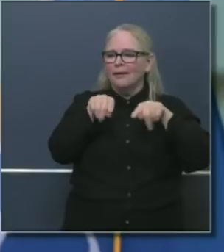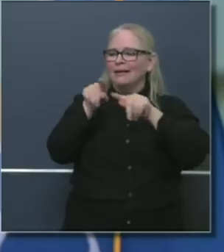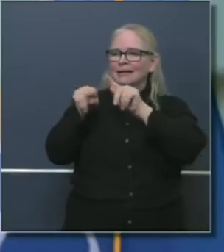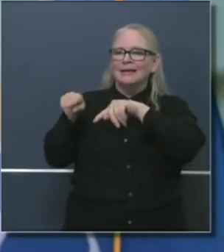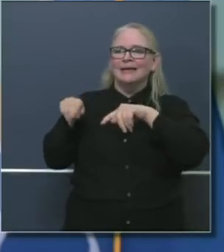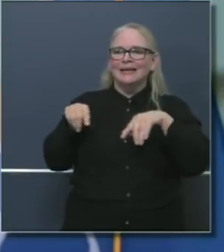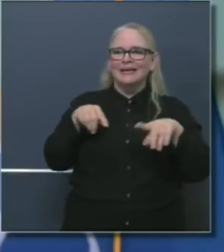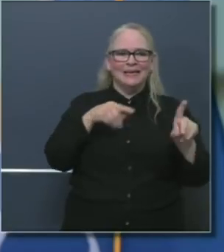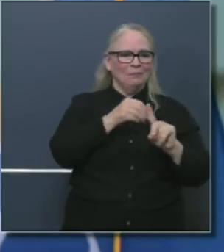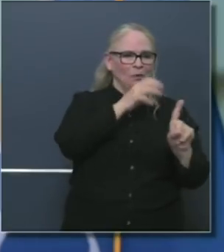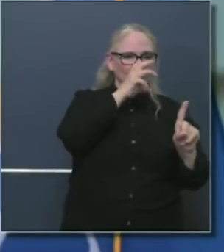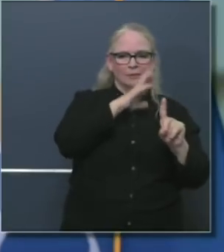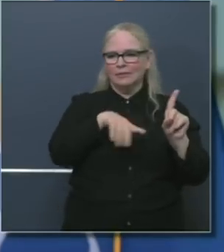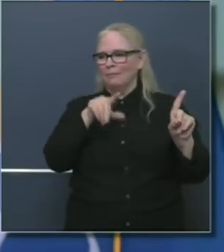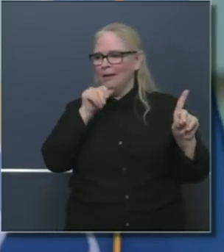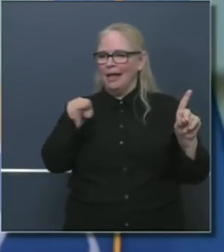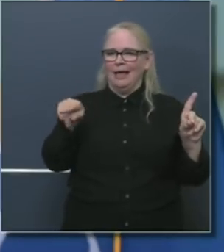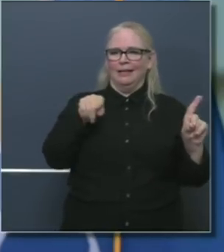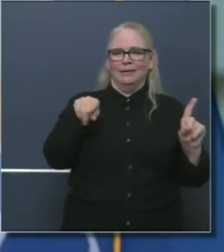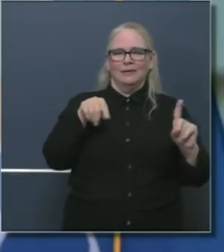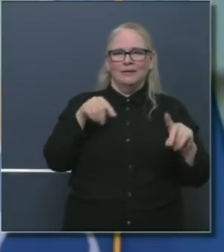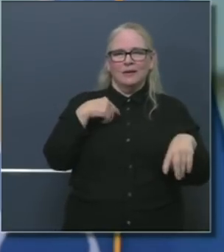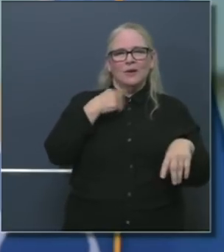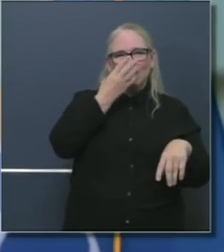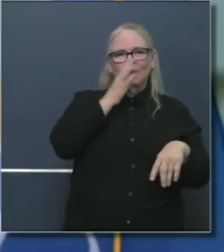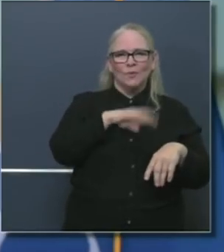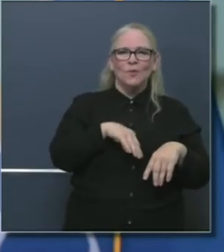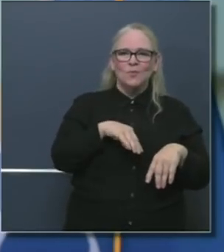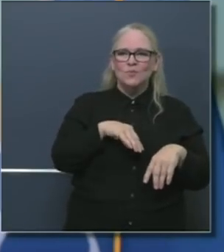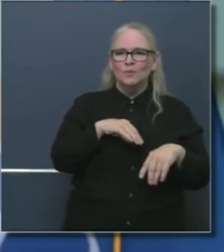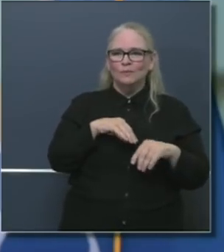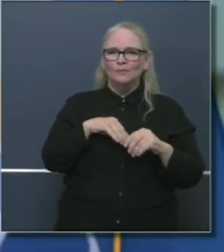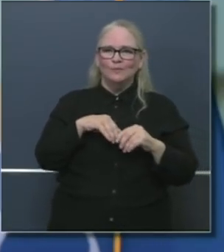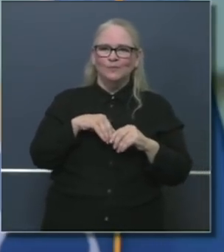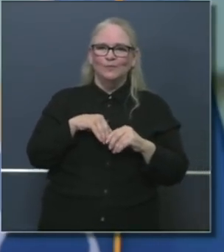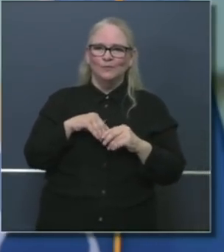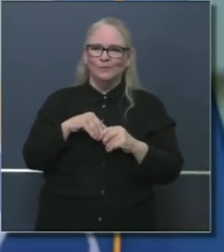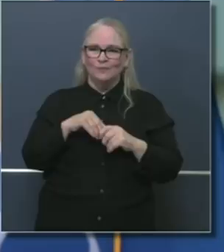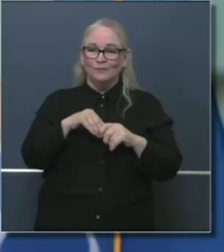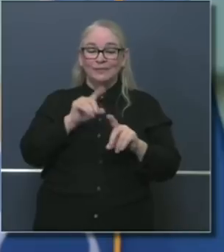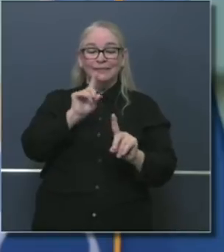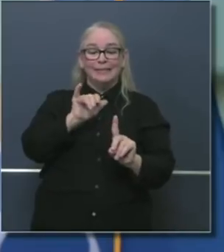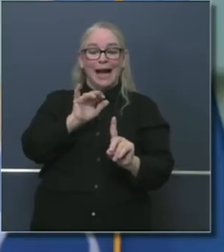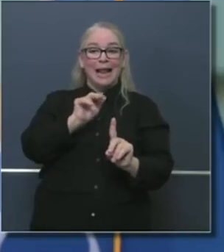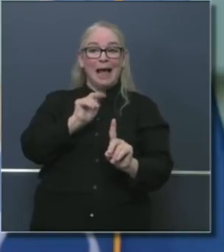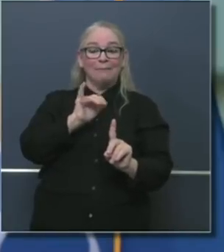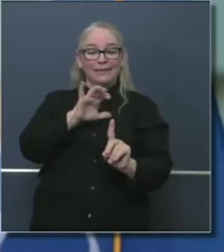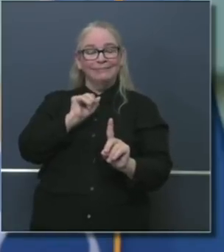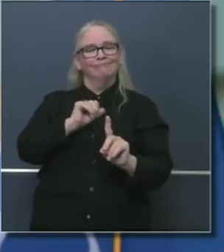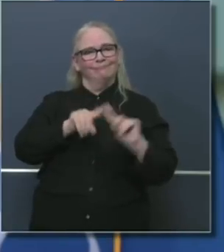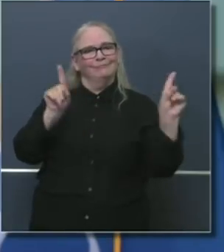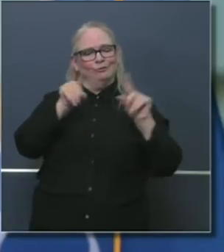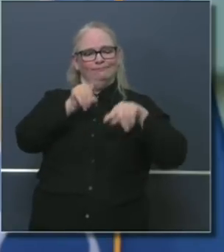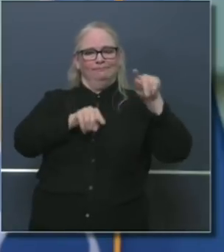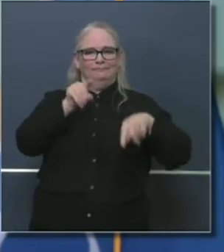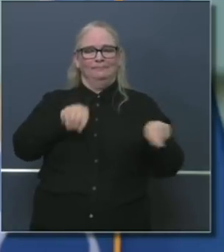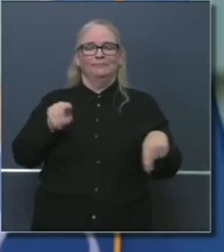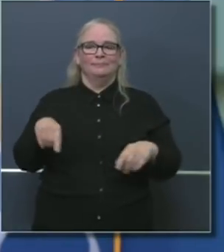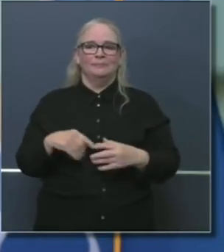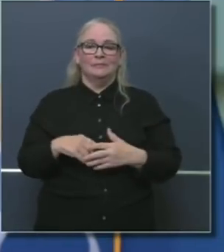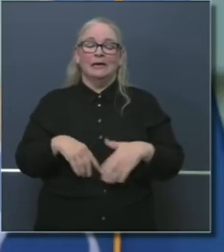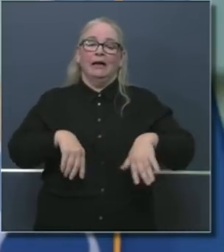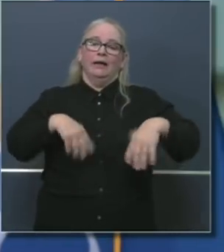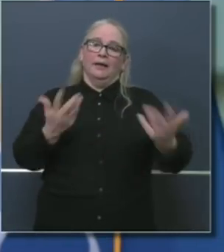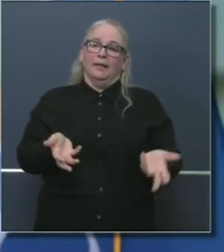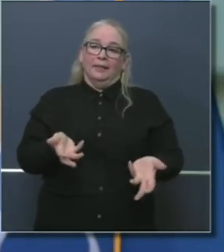this is an iterative process. It is a dynamic process. This is not etched in stone. We want to continue to work